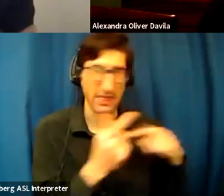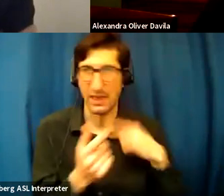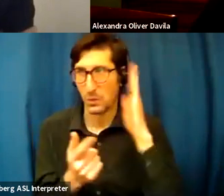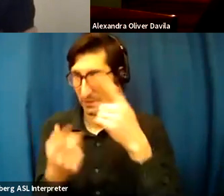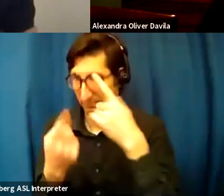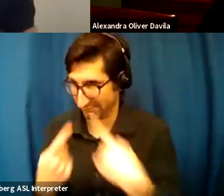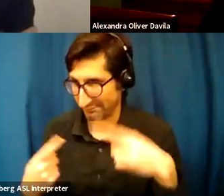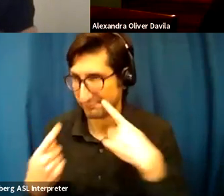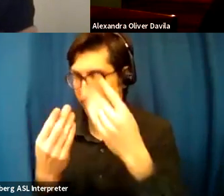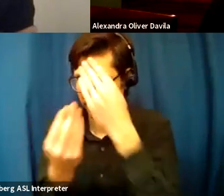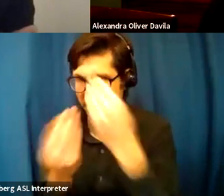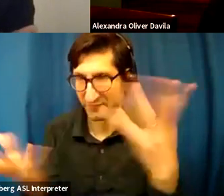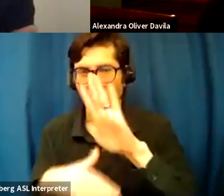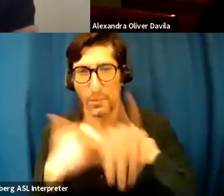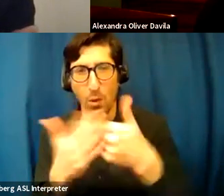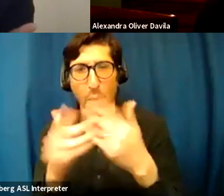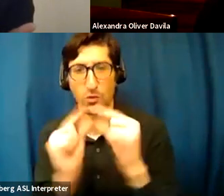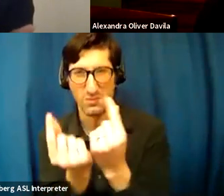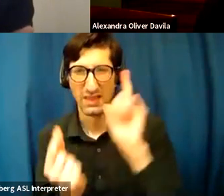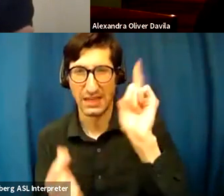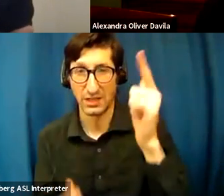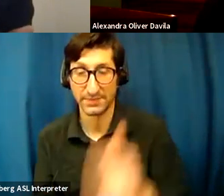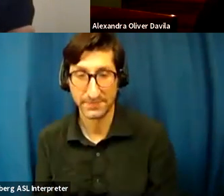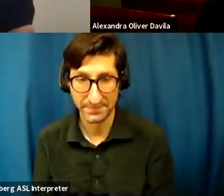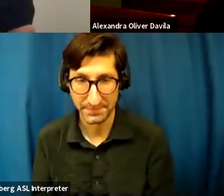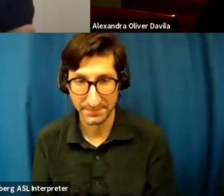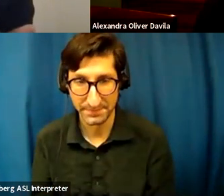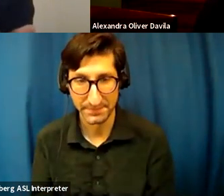you. Thank you so much.